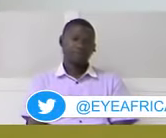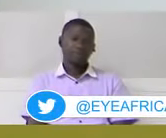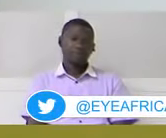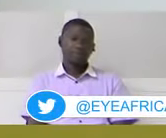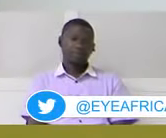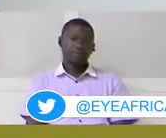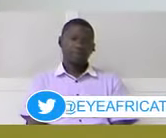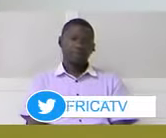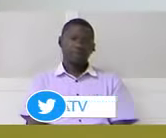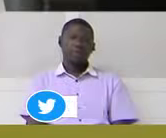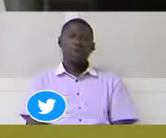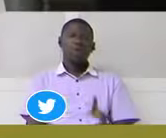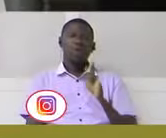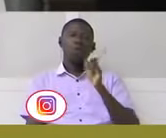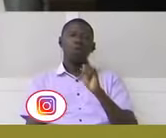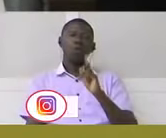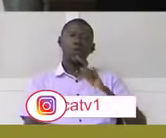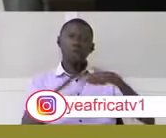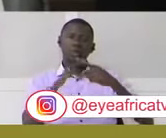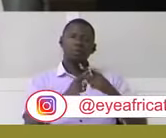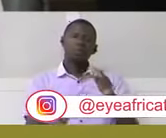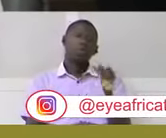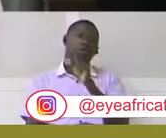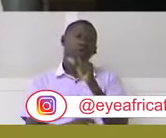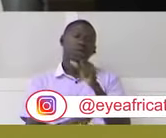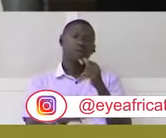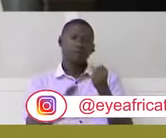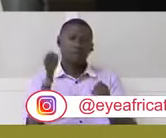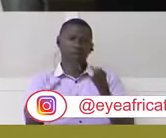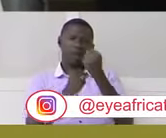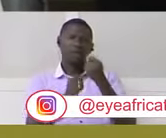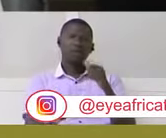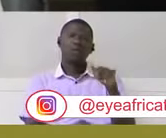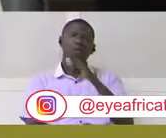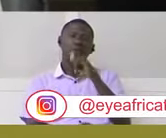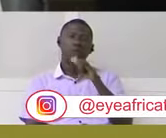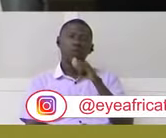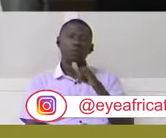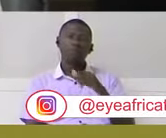What about the other car? Which part of the car was knocked? Motodo nying.